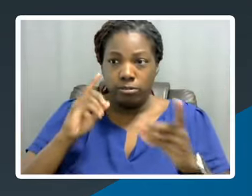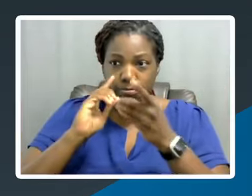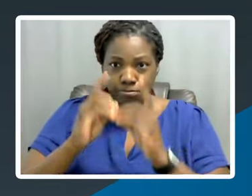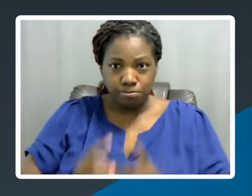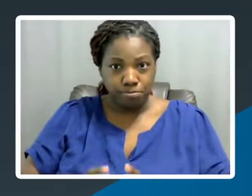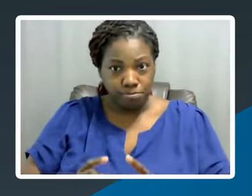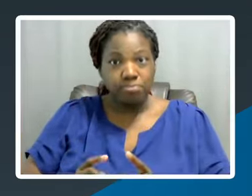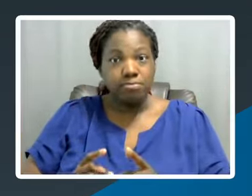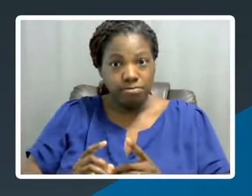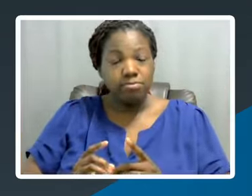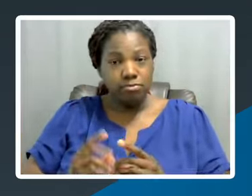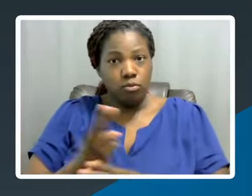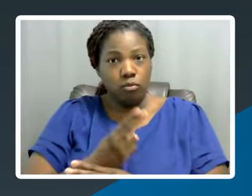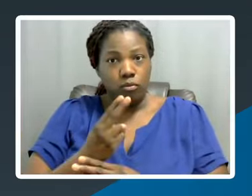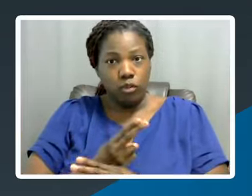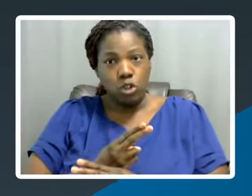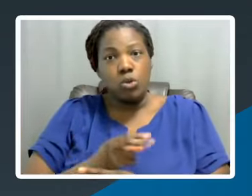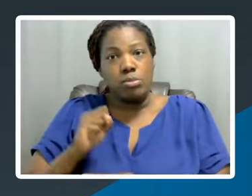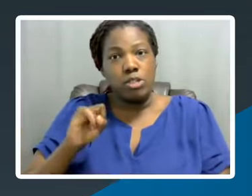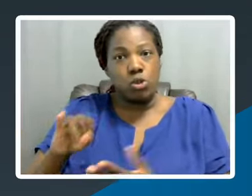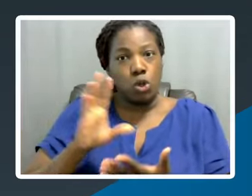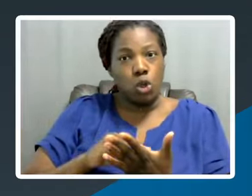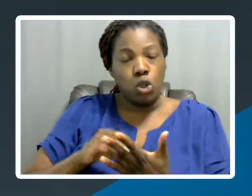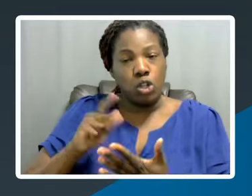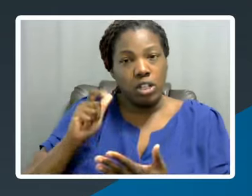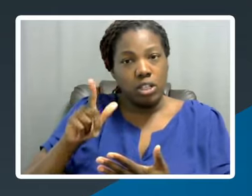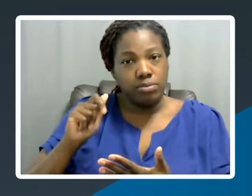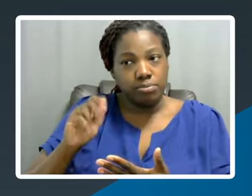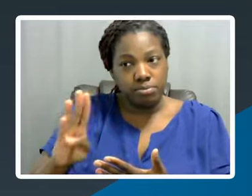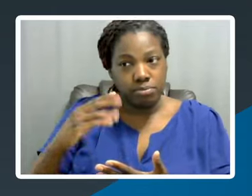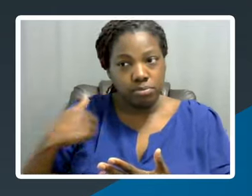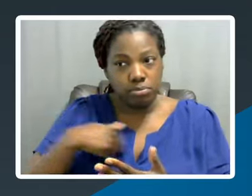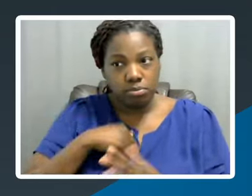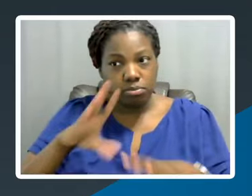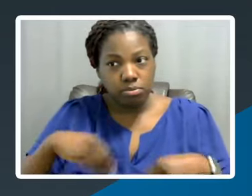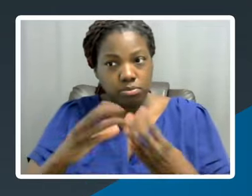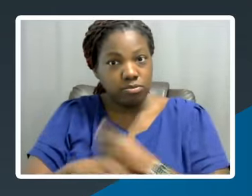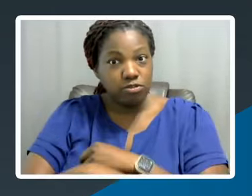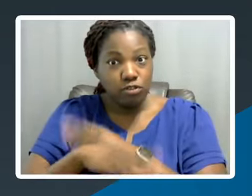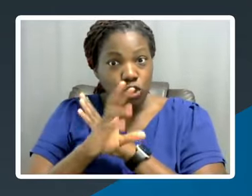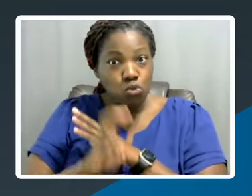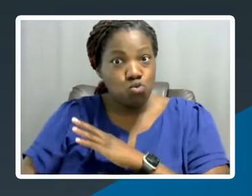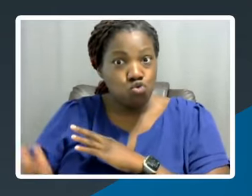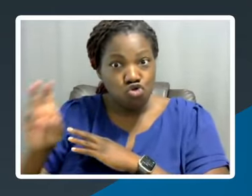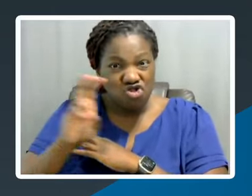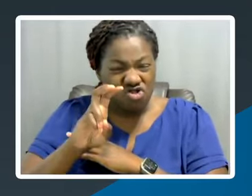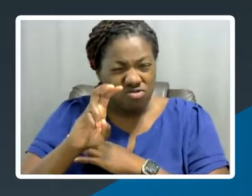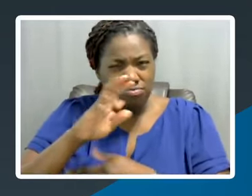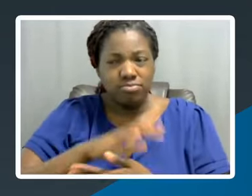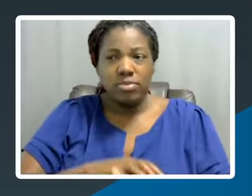our Smithsonian Learning Lab, and also we can offer virtual field trips. So,